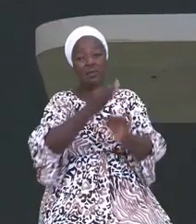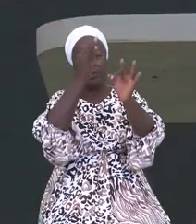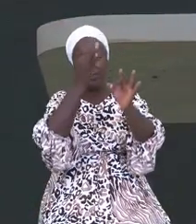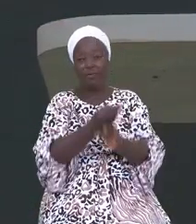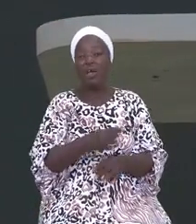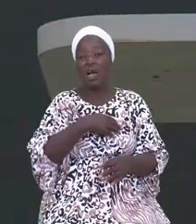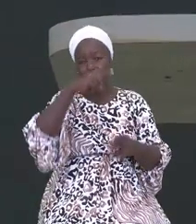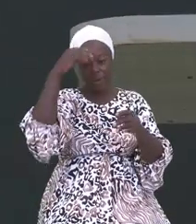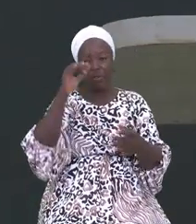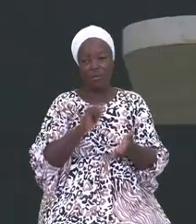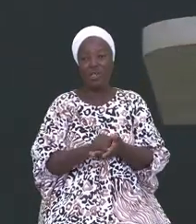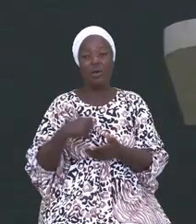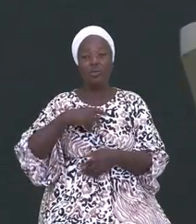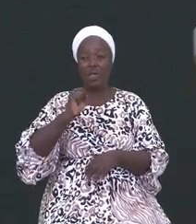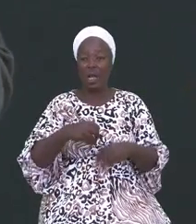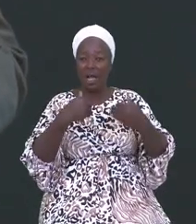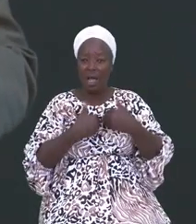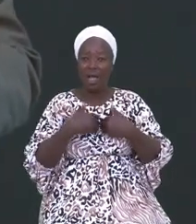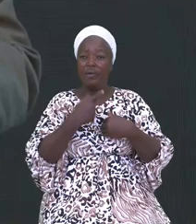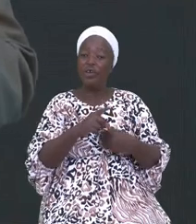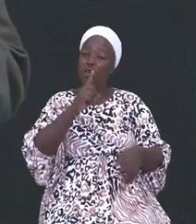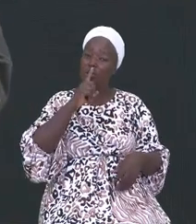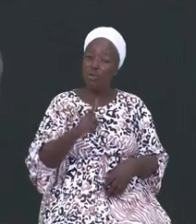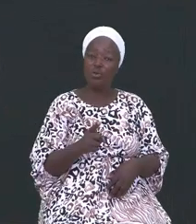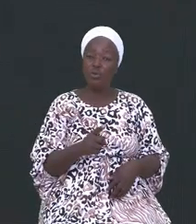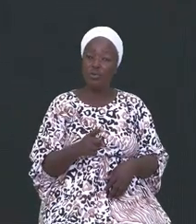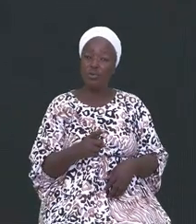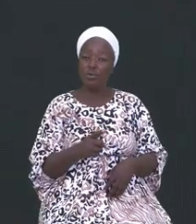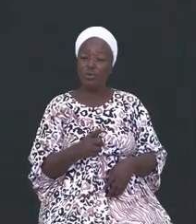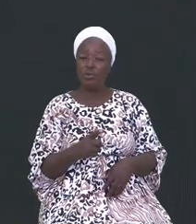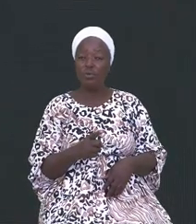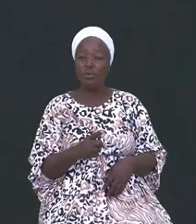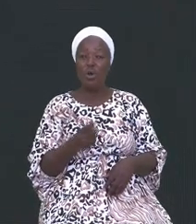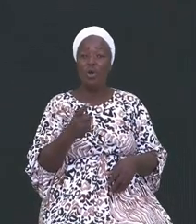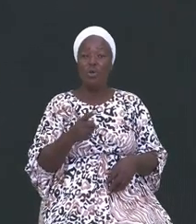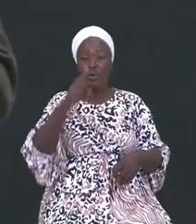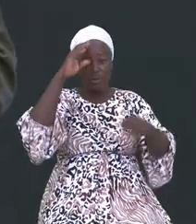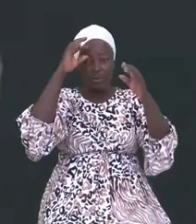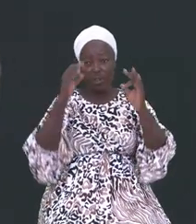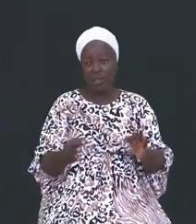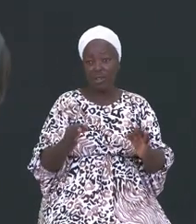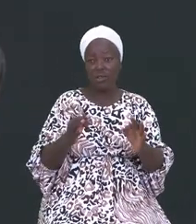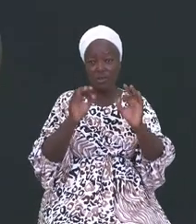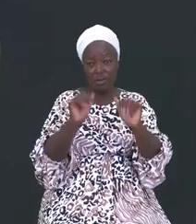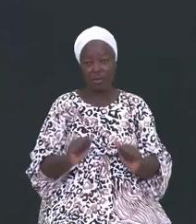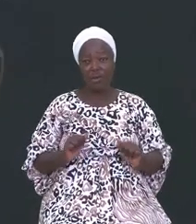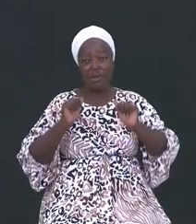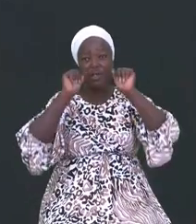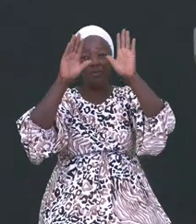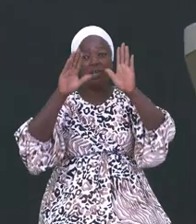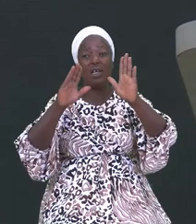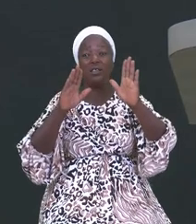of that, we can have a definite, distinct commitment, consecration